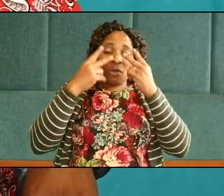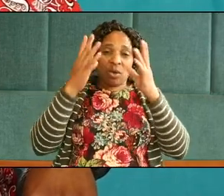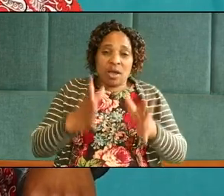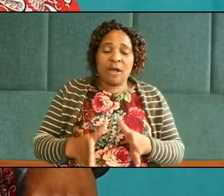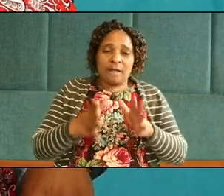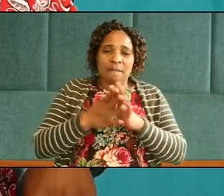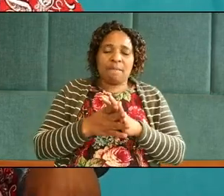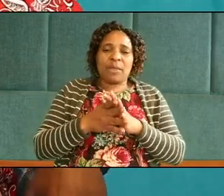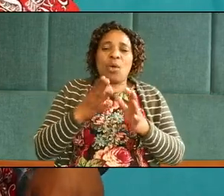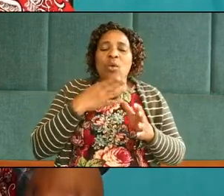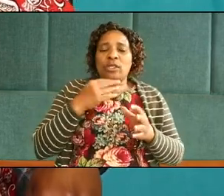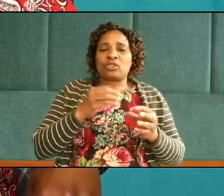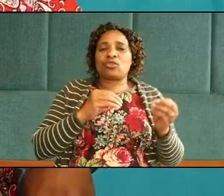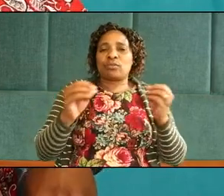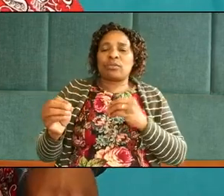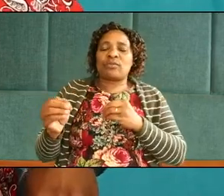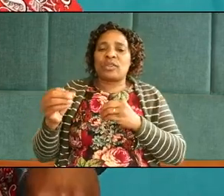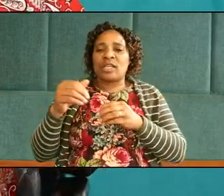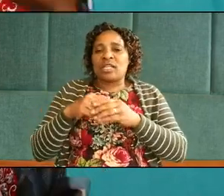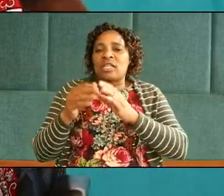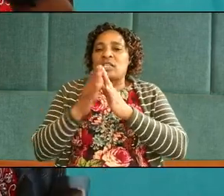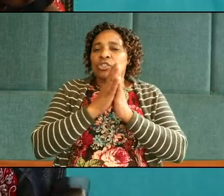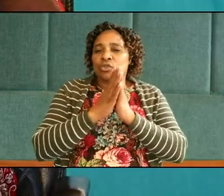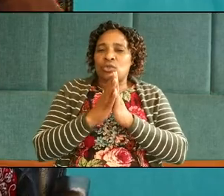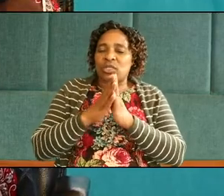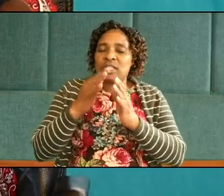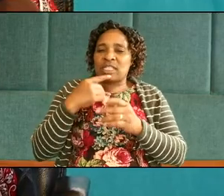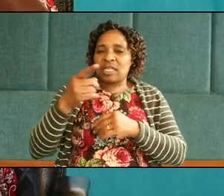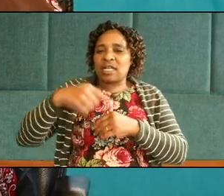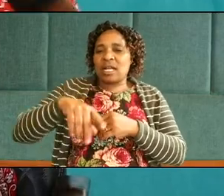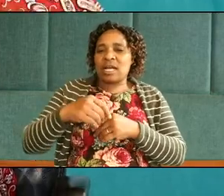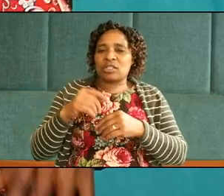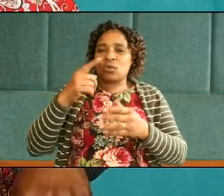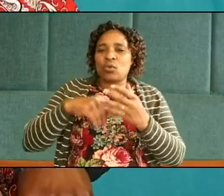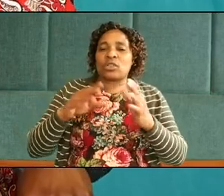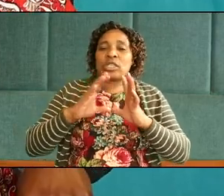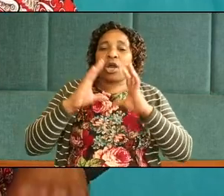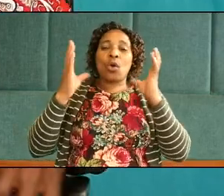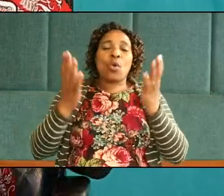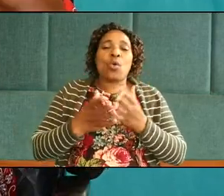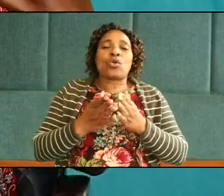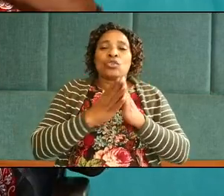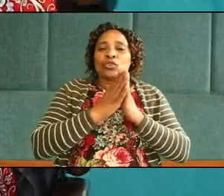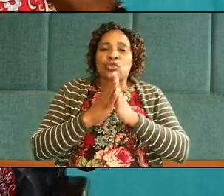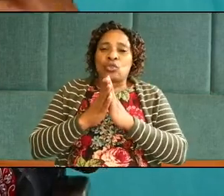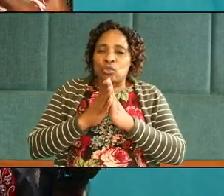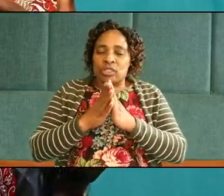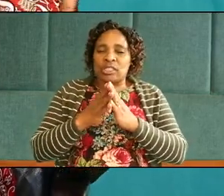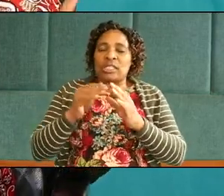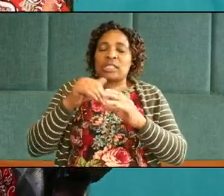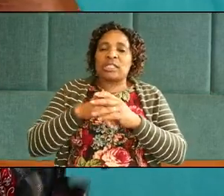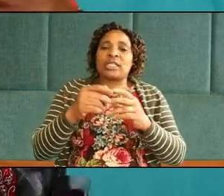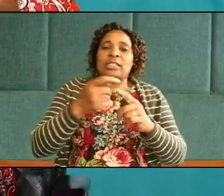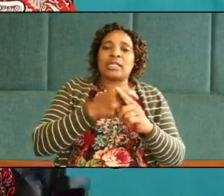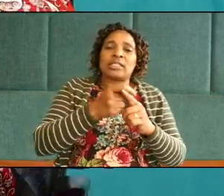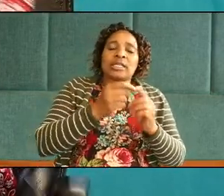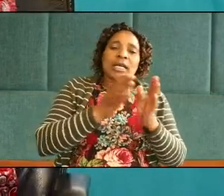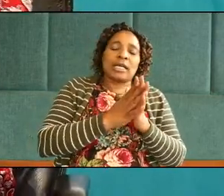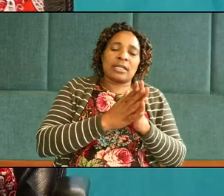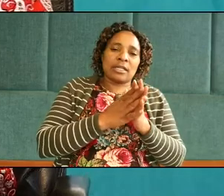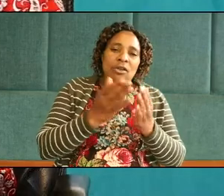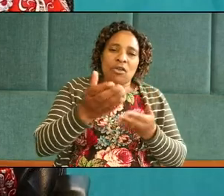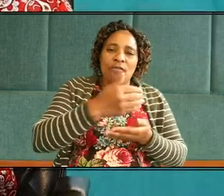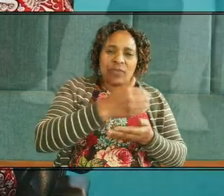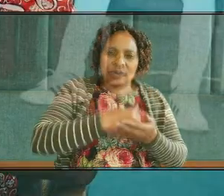wanted to move into the story, into the story. Tell us what the whole story is behind the tithe and the offering, as we have